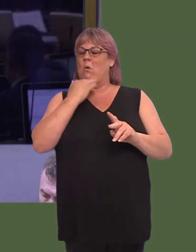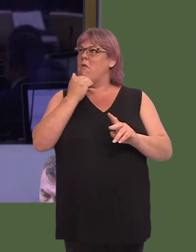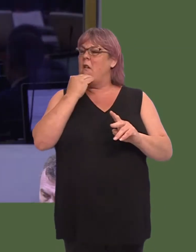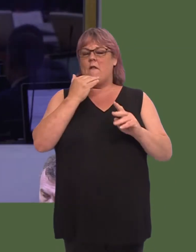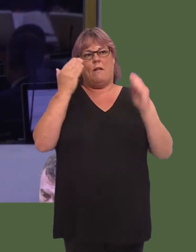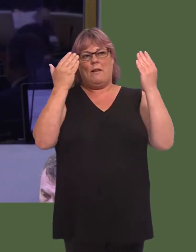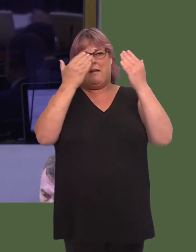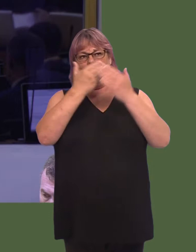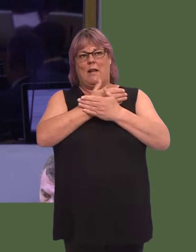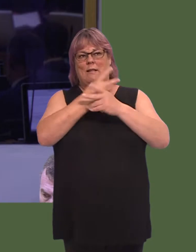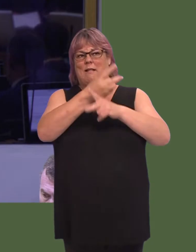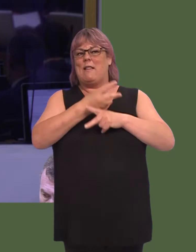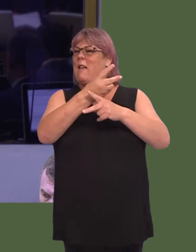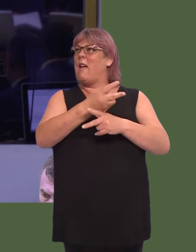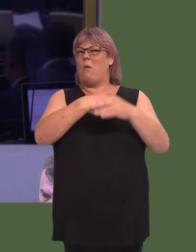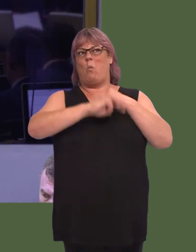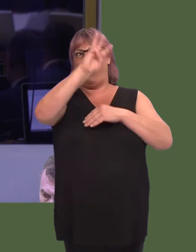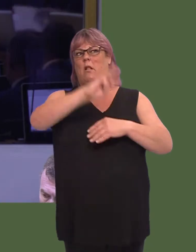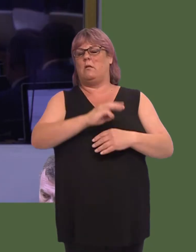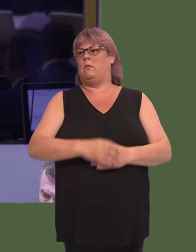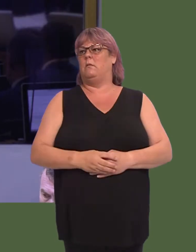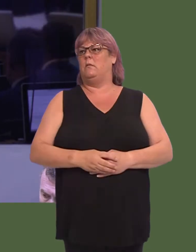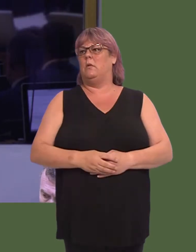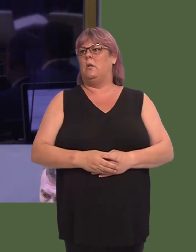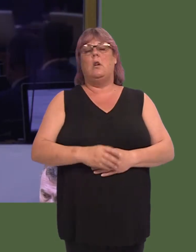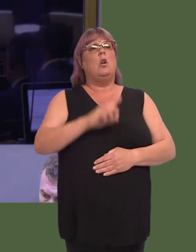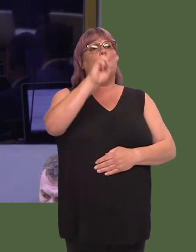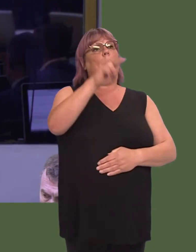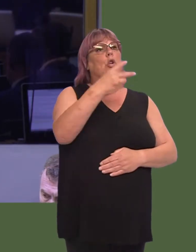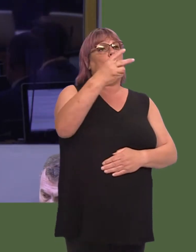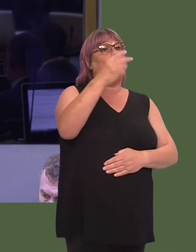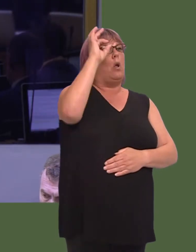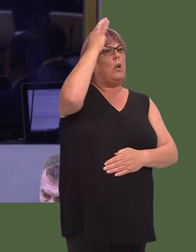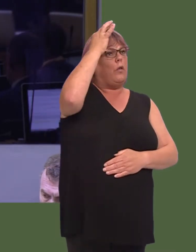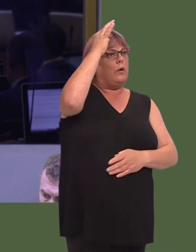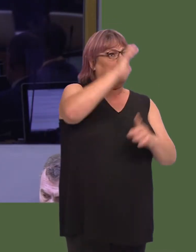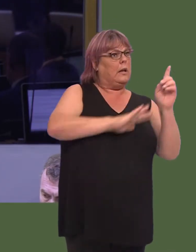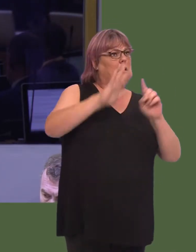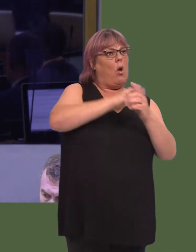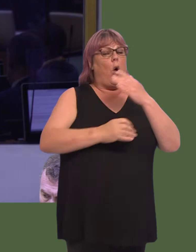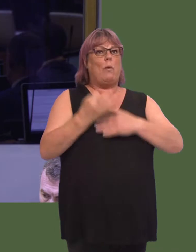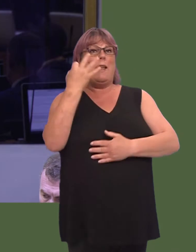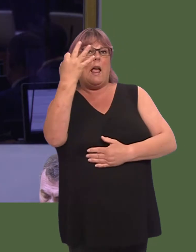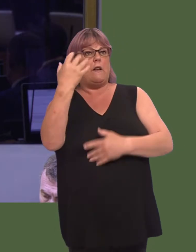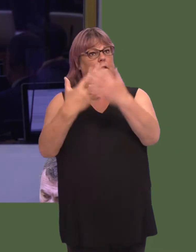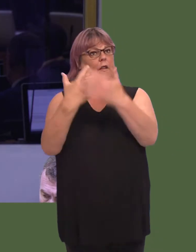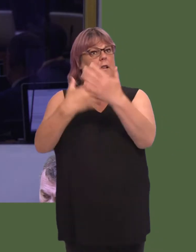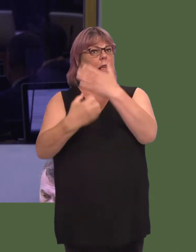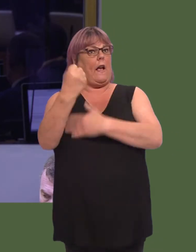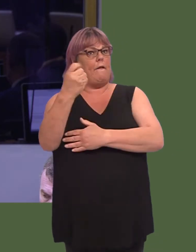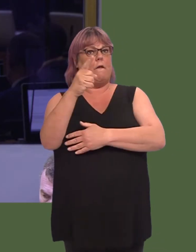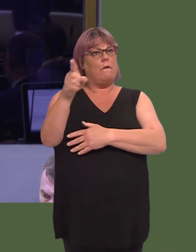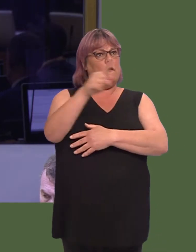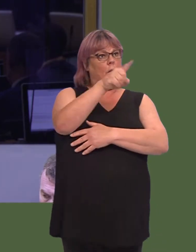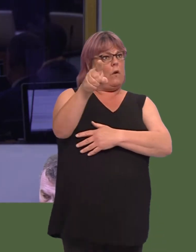of provision, of night-time domiciliary care in Wales. Unfortunately, only 8 out of the 22 local authorities actually provided